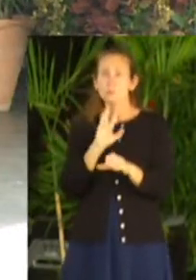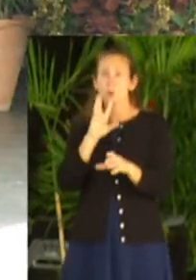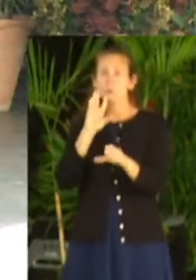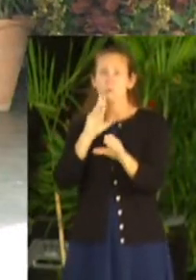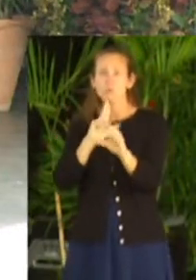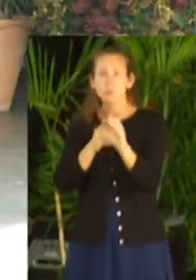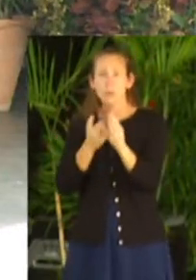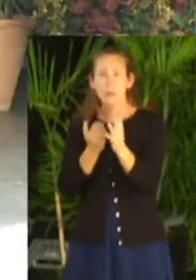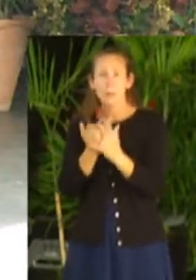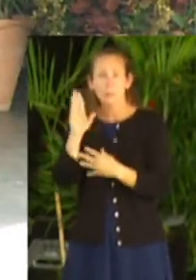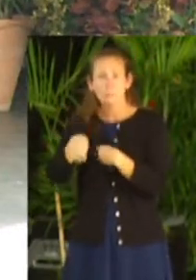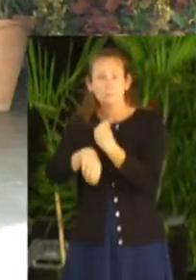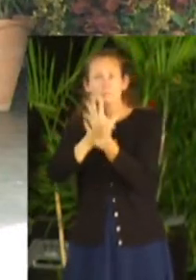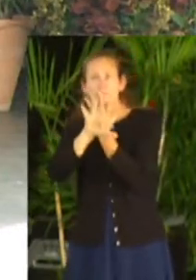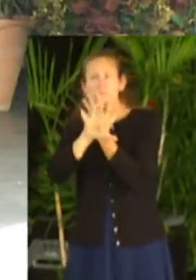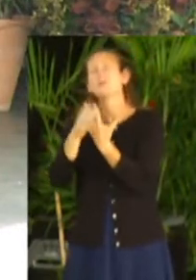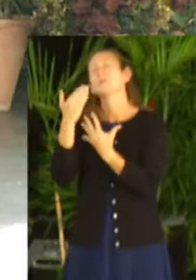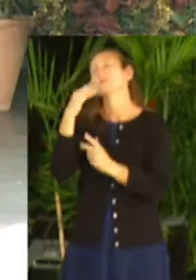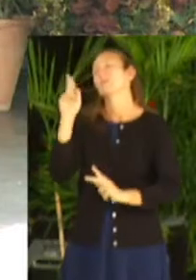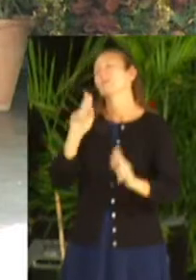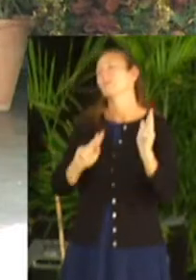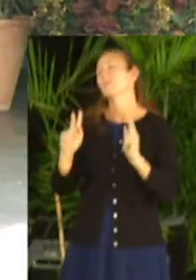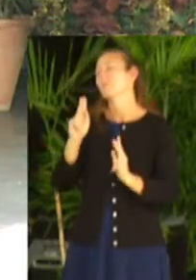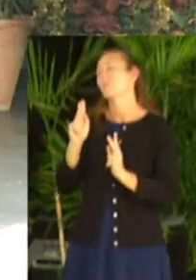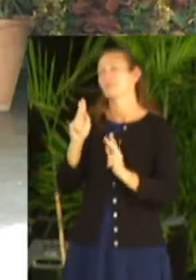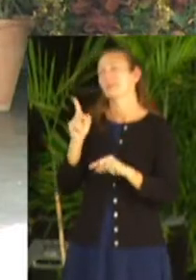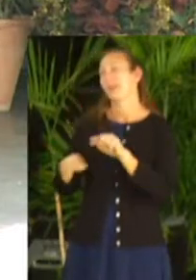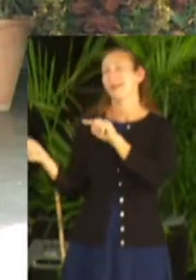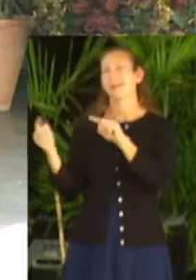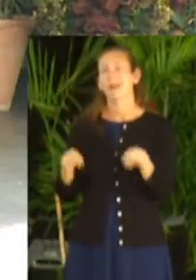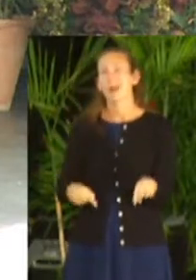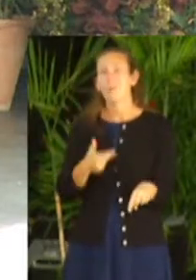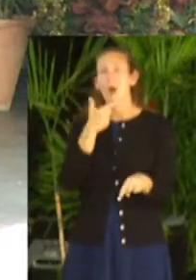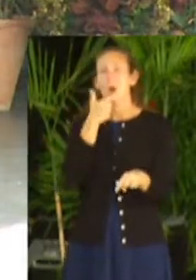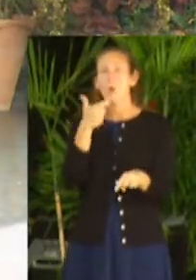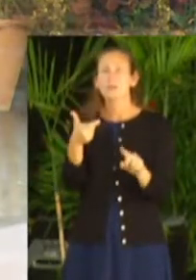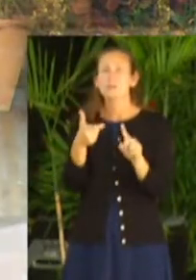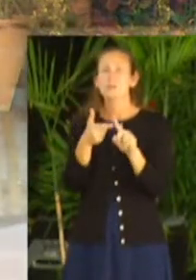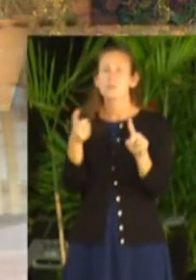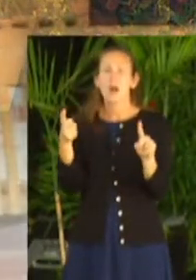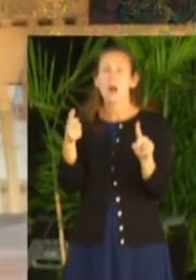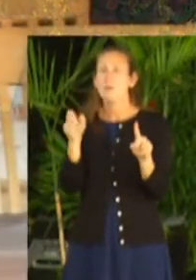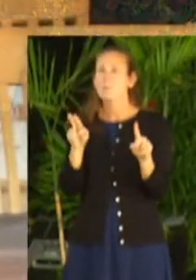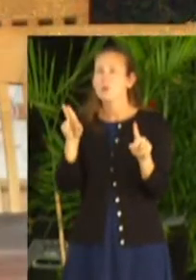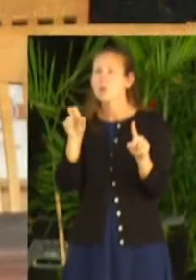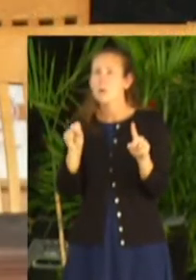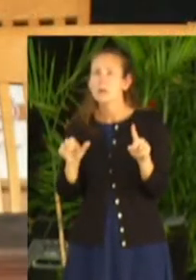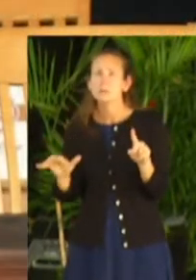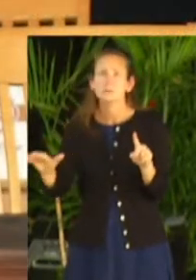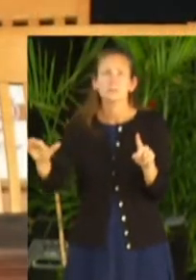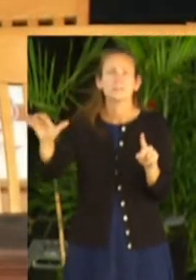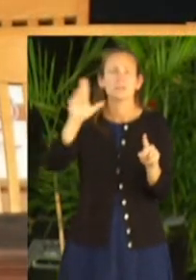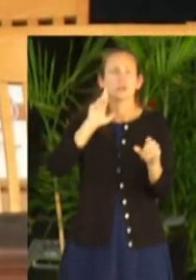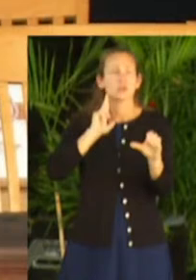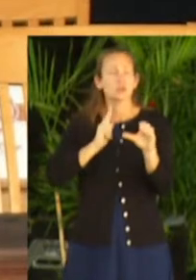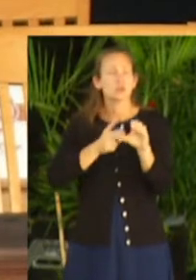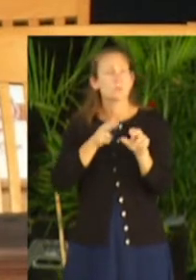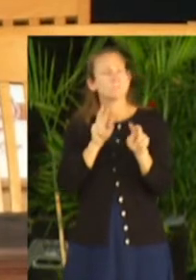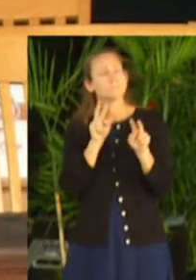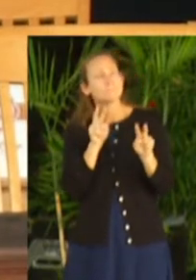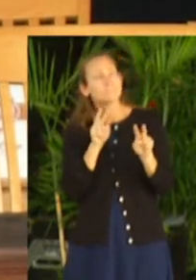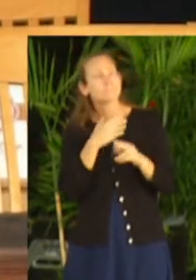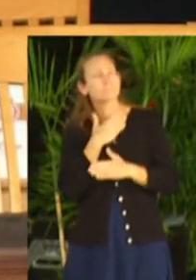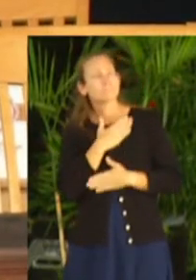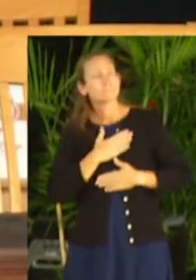because we know people are not able to be here and are watching across the country and indeed across the world. These are obviously